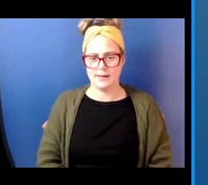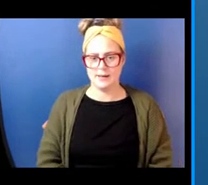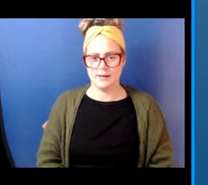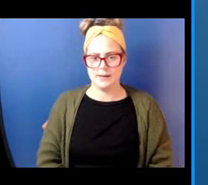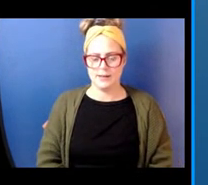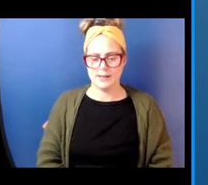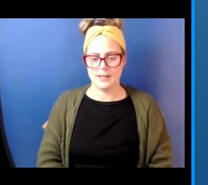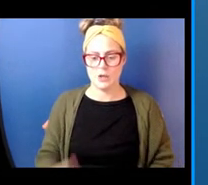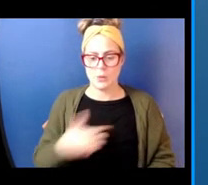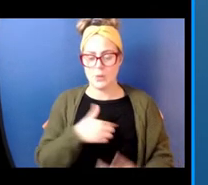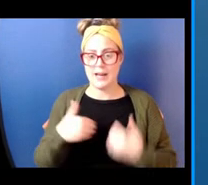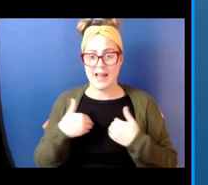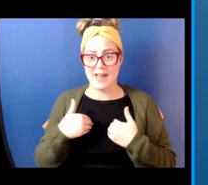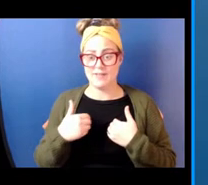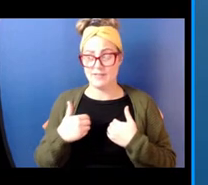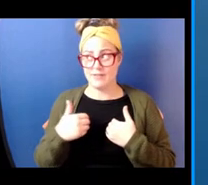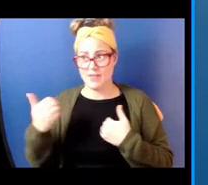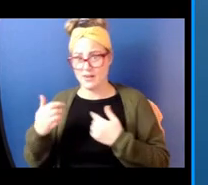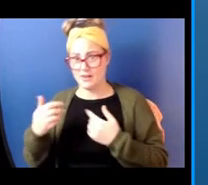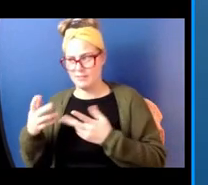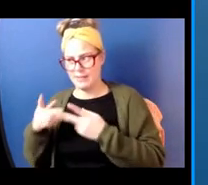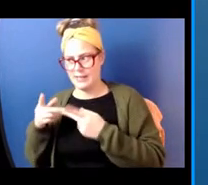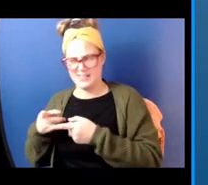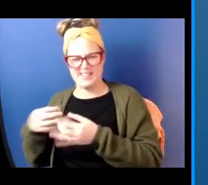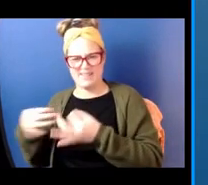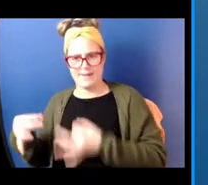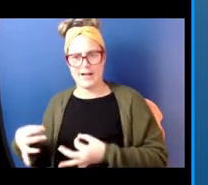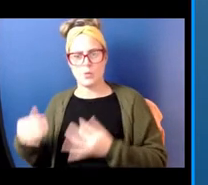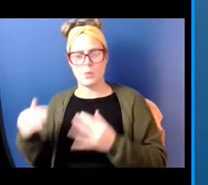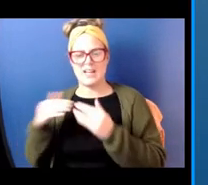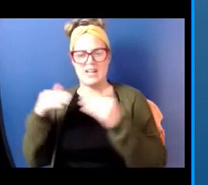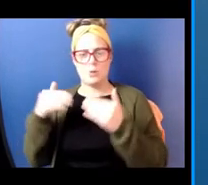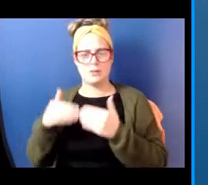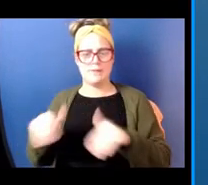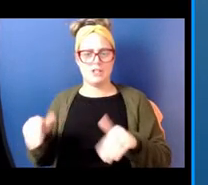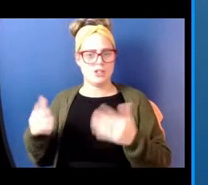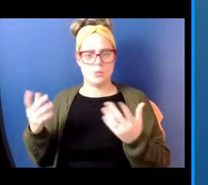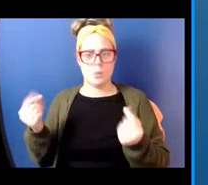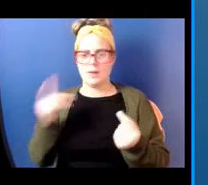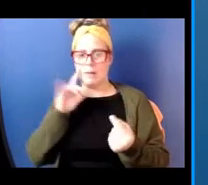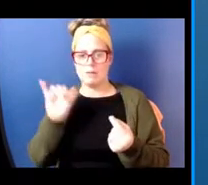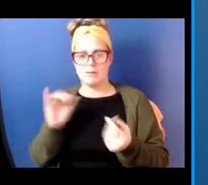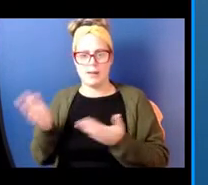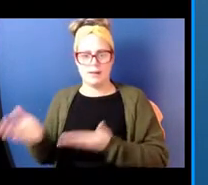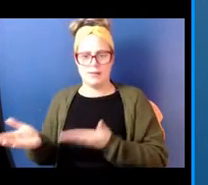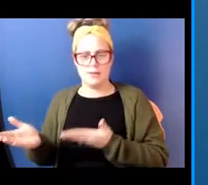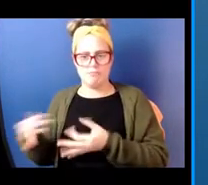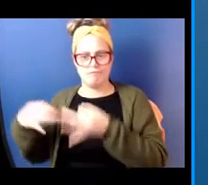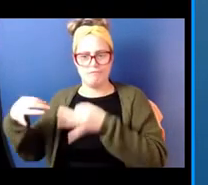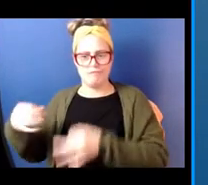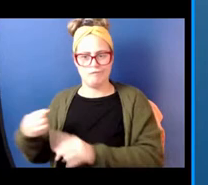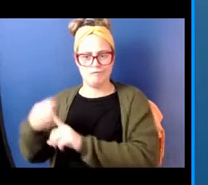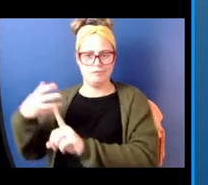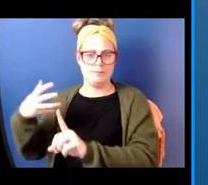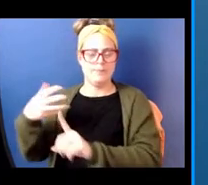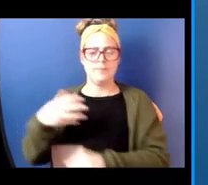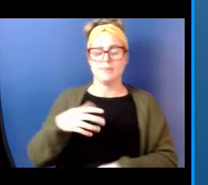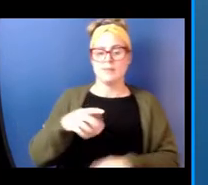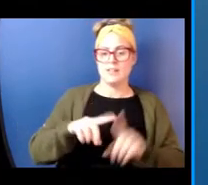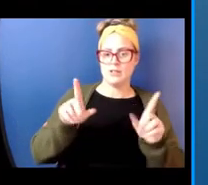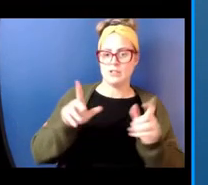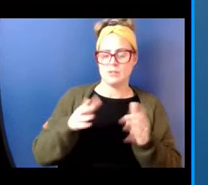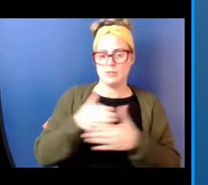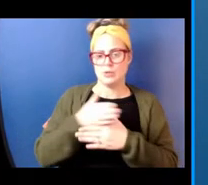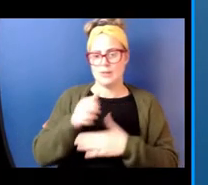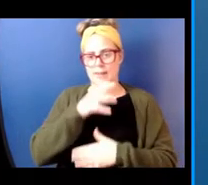because we have elsewhere defined what equal division is as being a difference between men and women no more than one